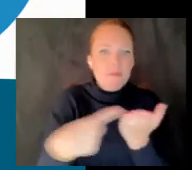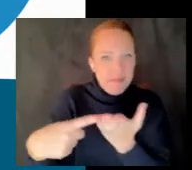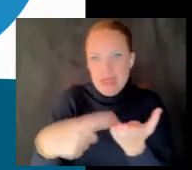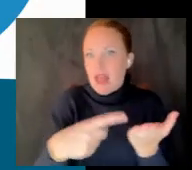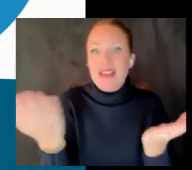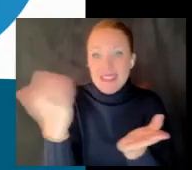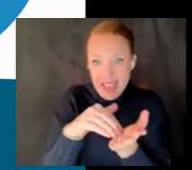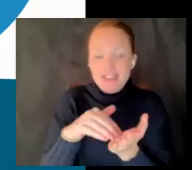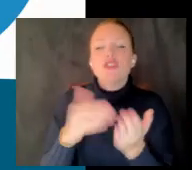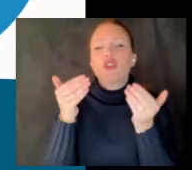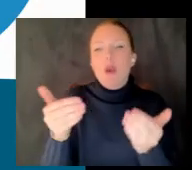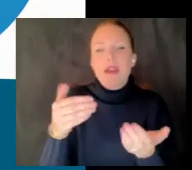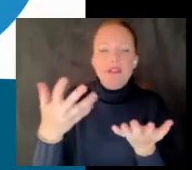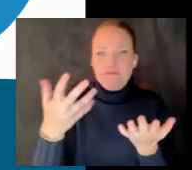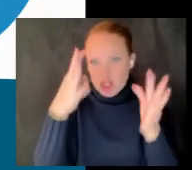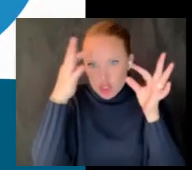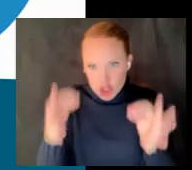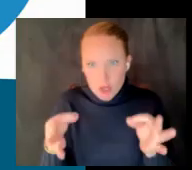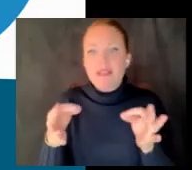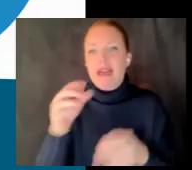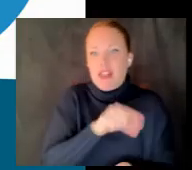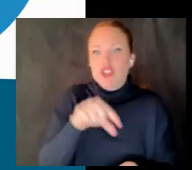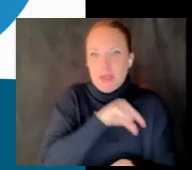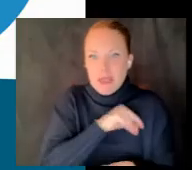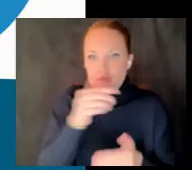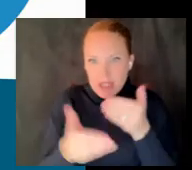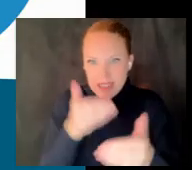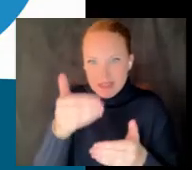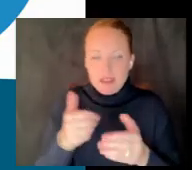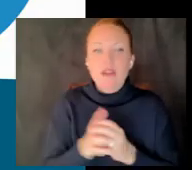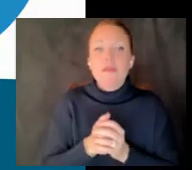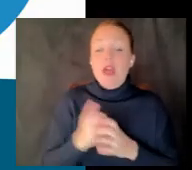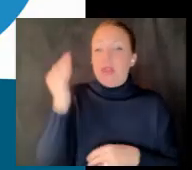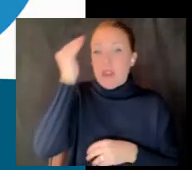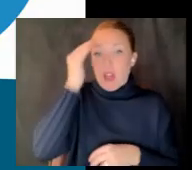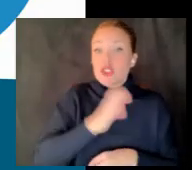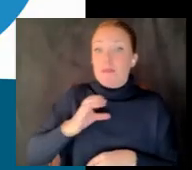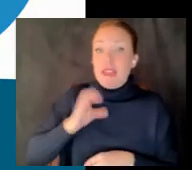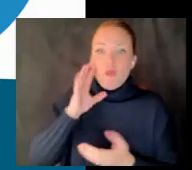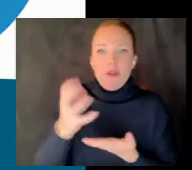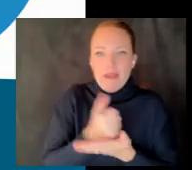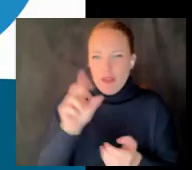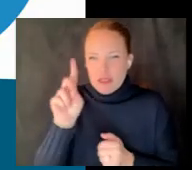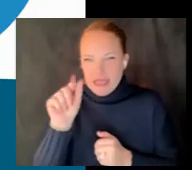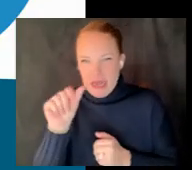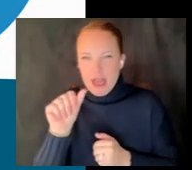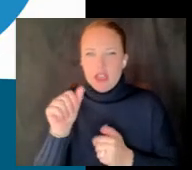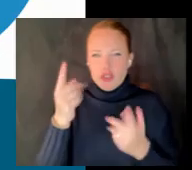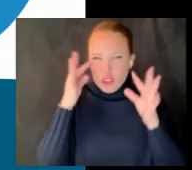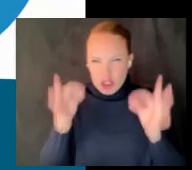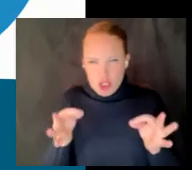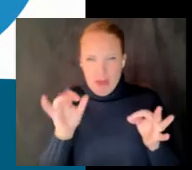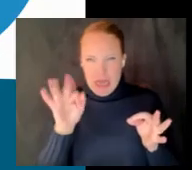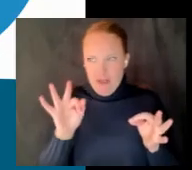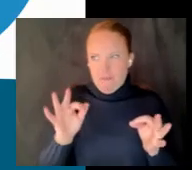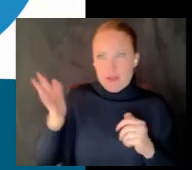process. During this meeting, the knowledgeable committee will use gathered data to determine if the existing data that they've collected is